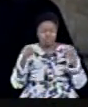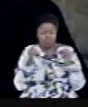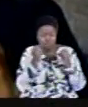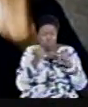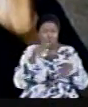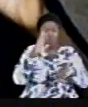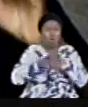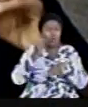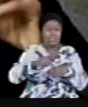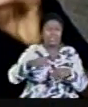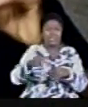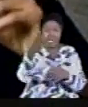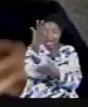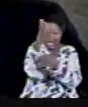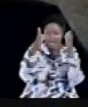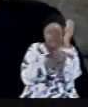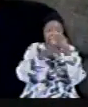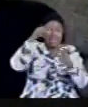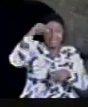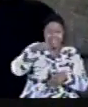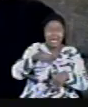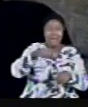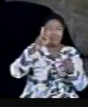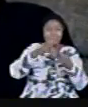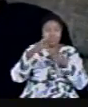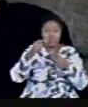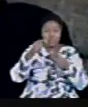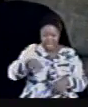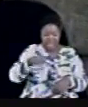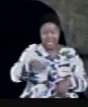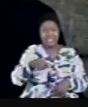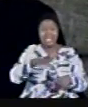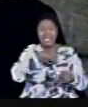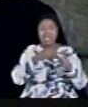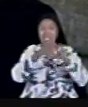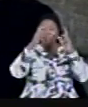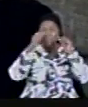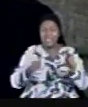my leg. And immediately, everything about me, even